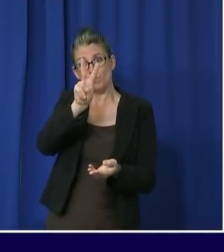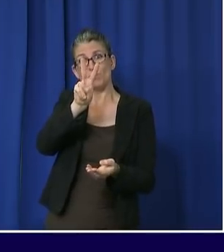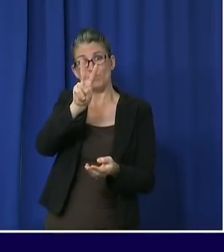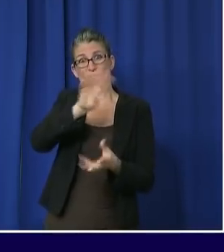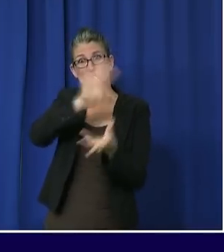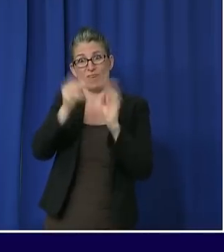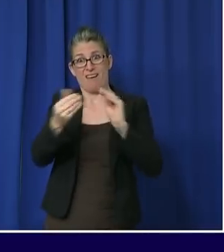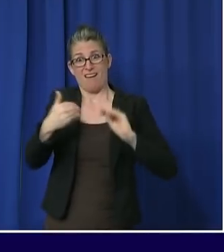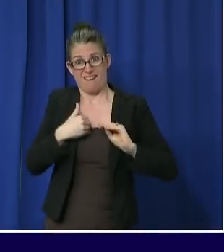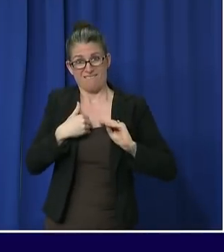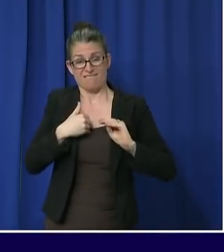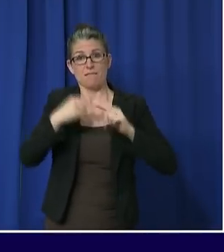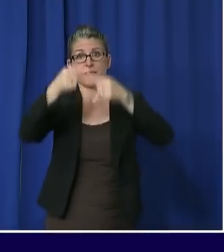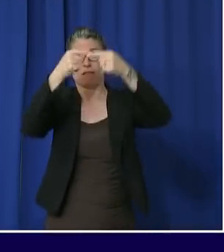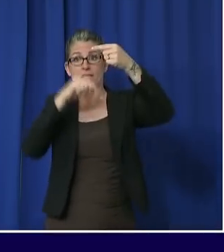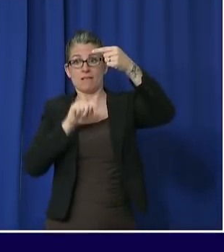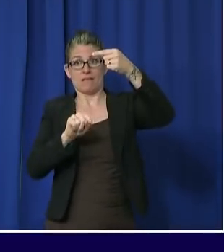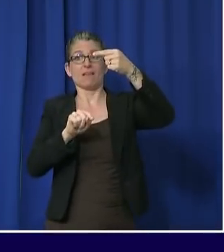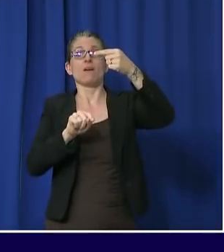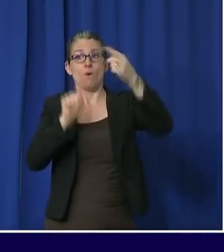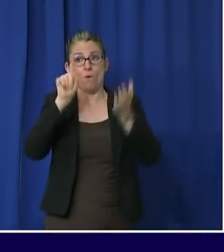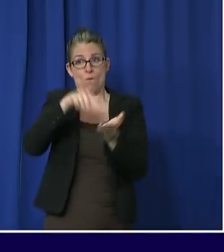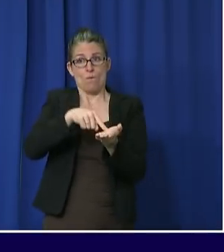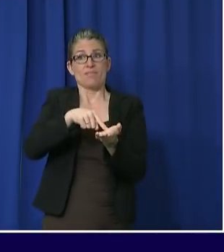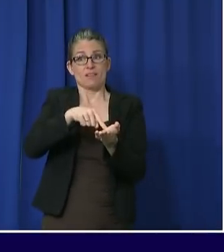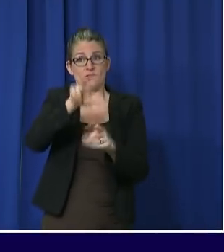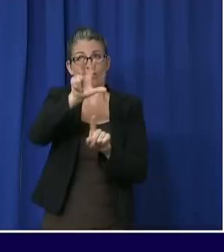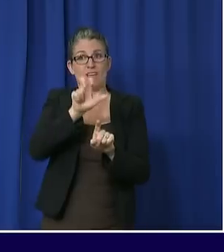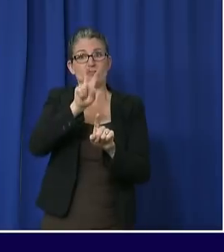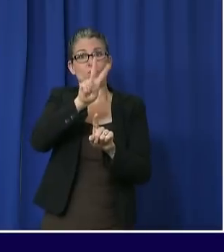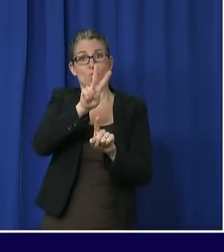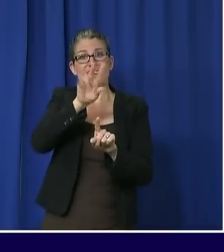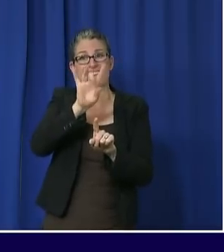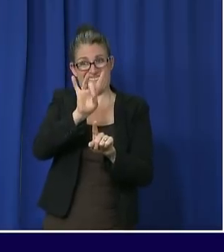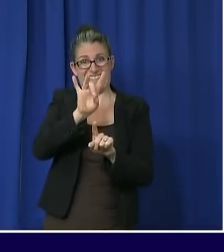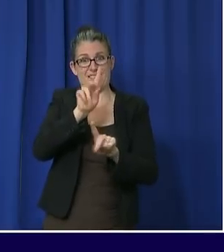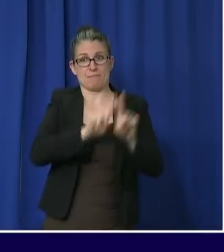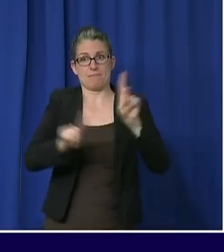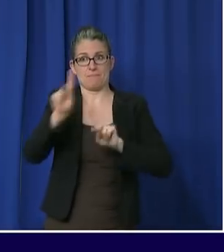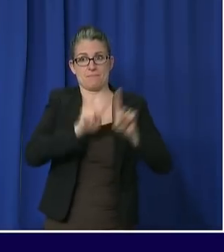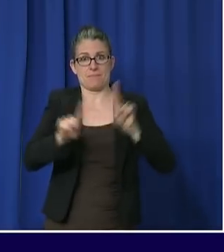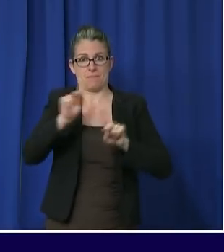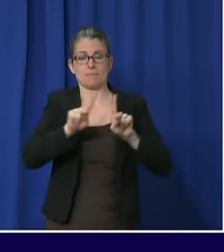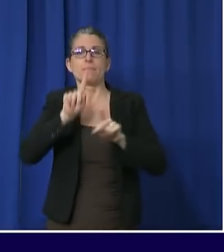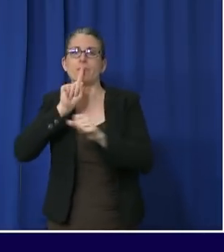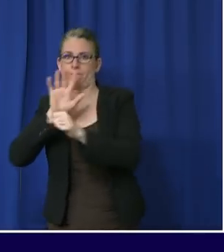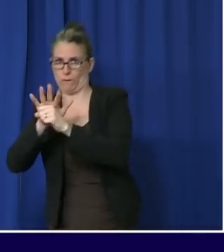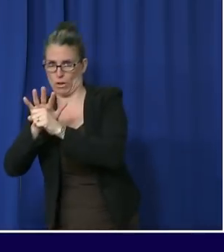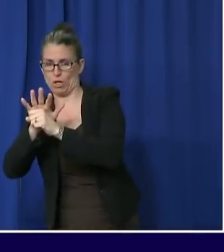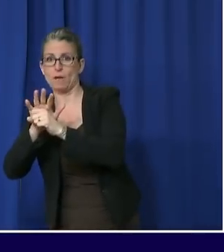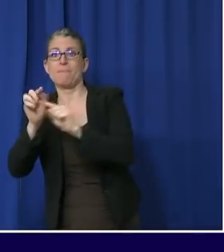1,328 are laboratory confirmed and 134 are probable cases.